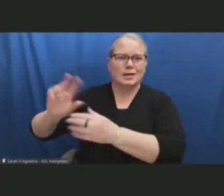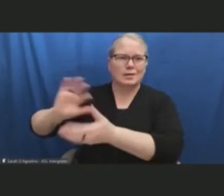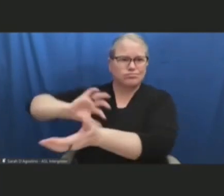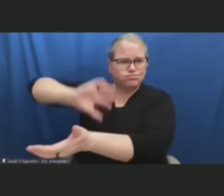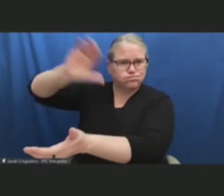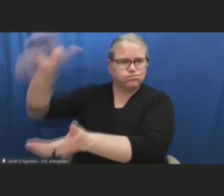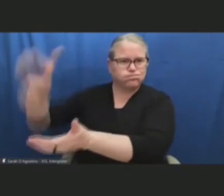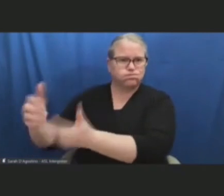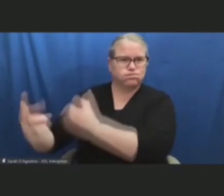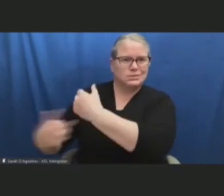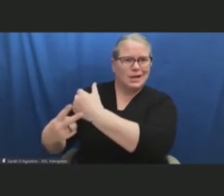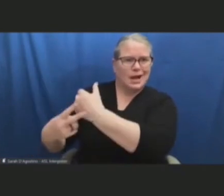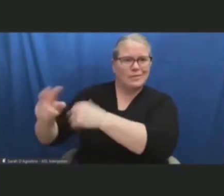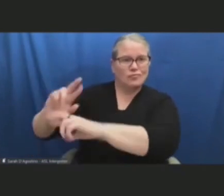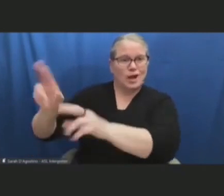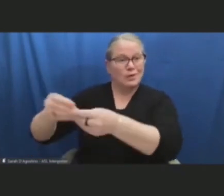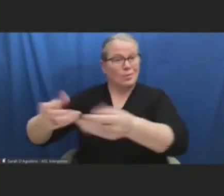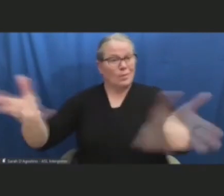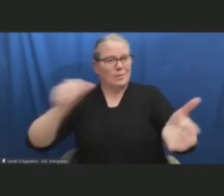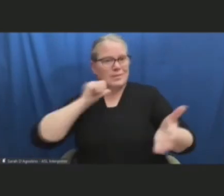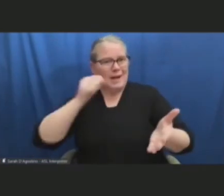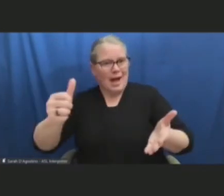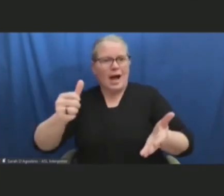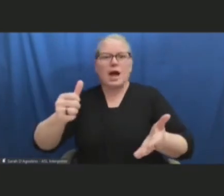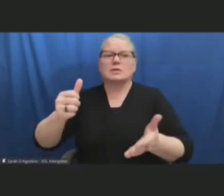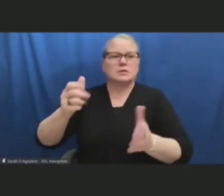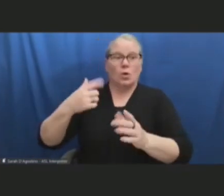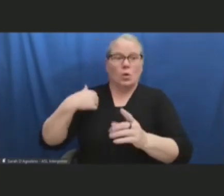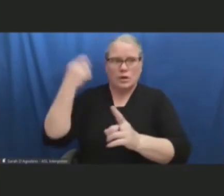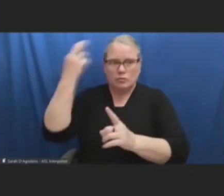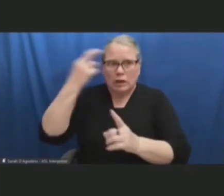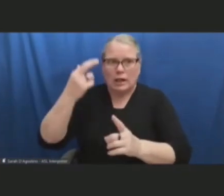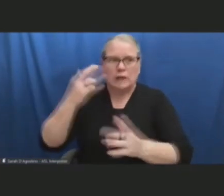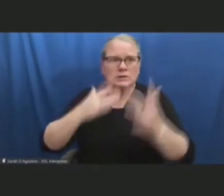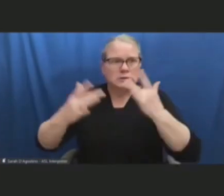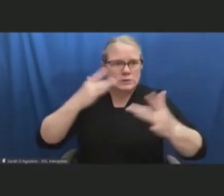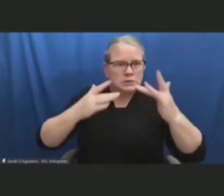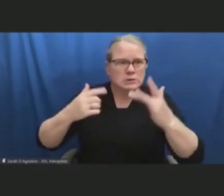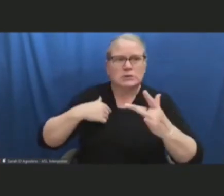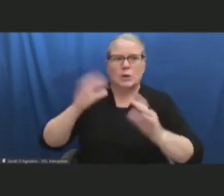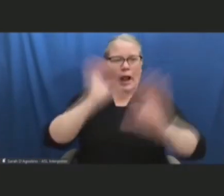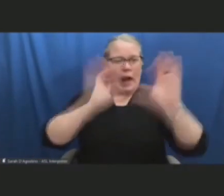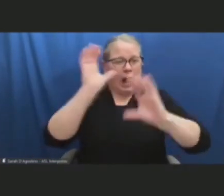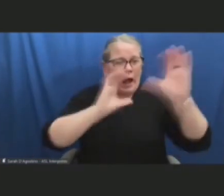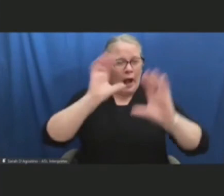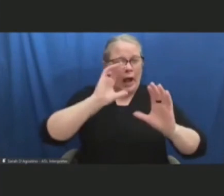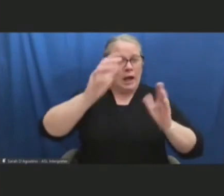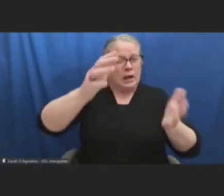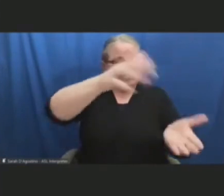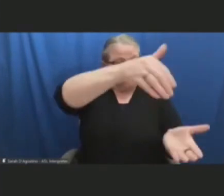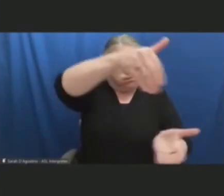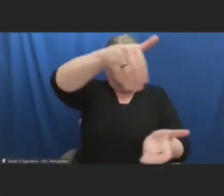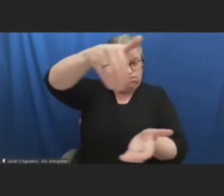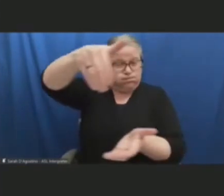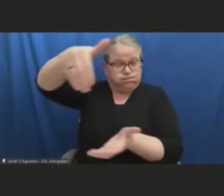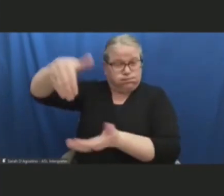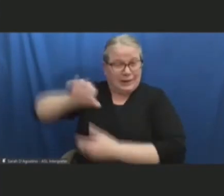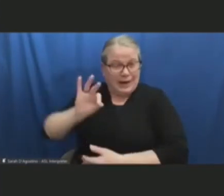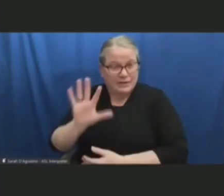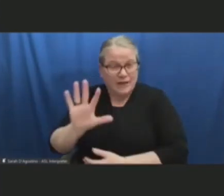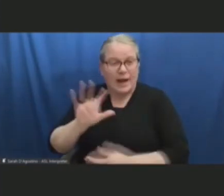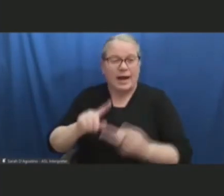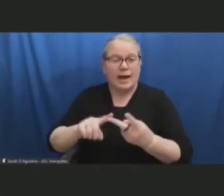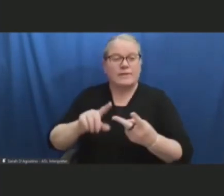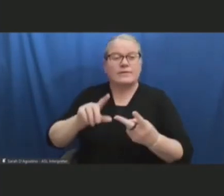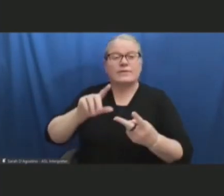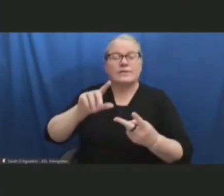including N95, ready to go. The United States was a little slow on the rapid testing. They had 70 different